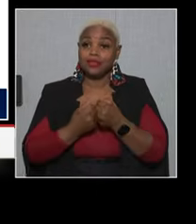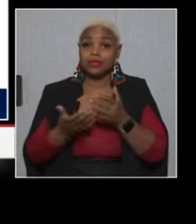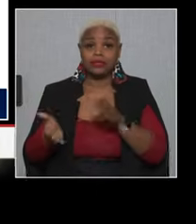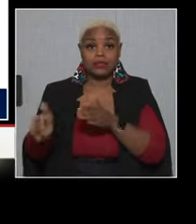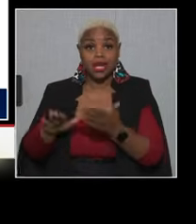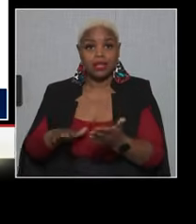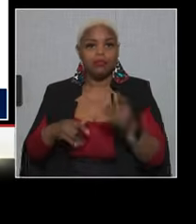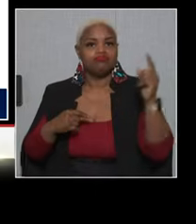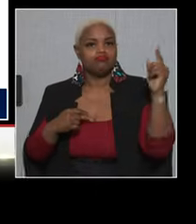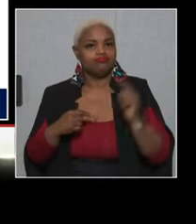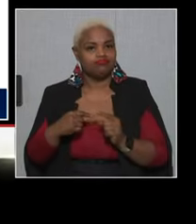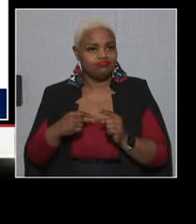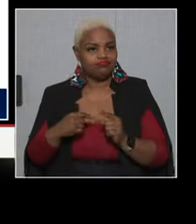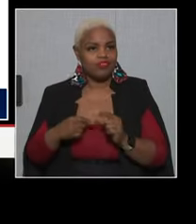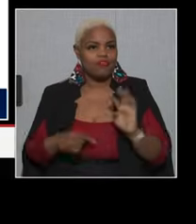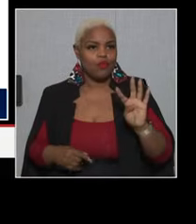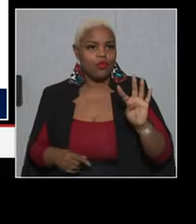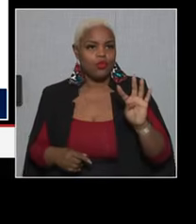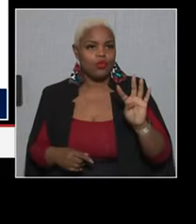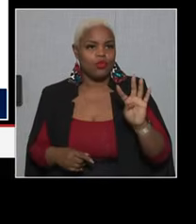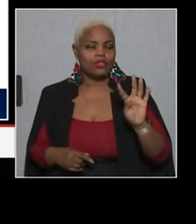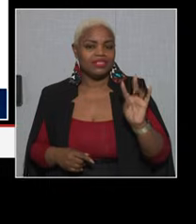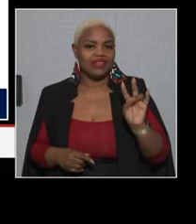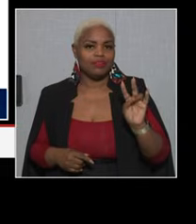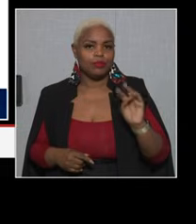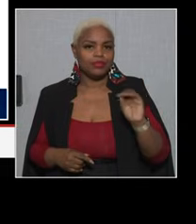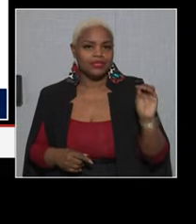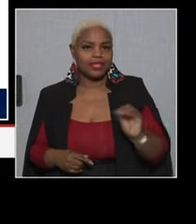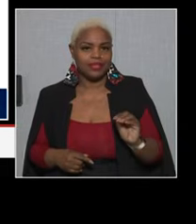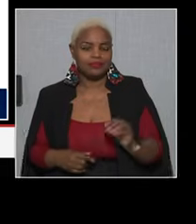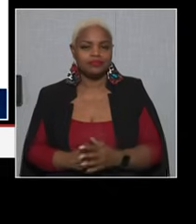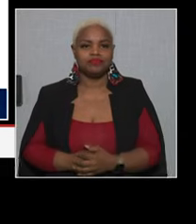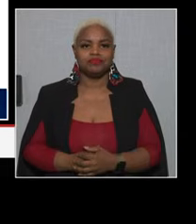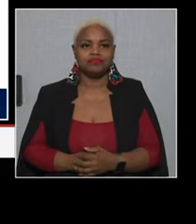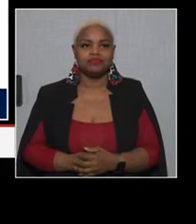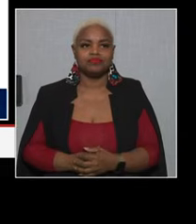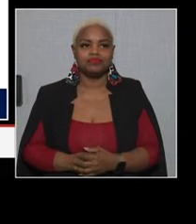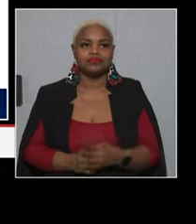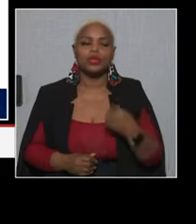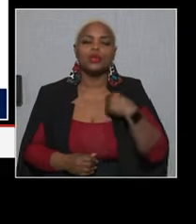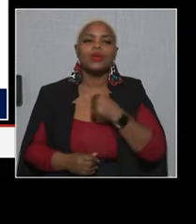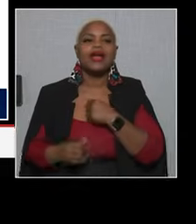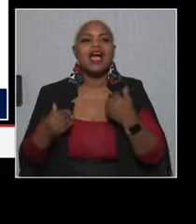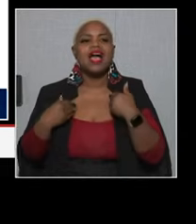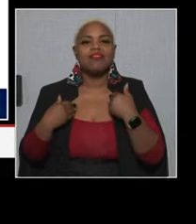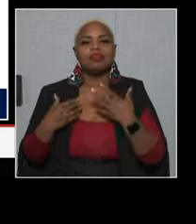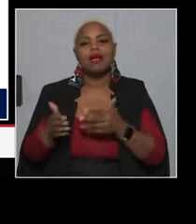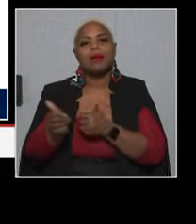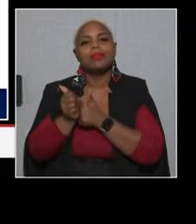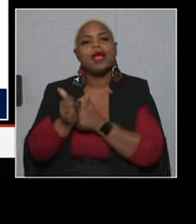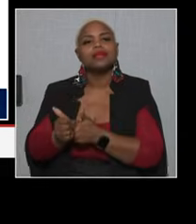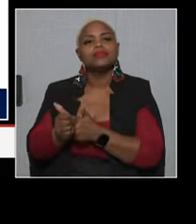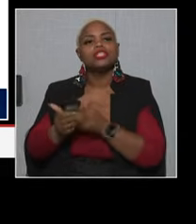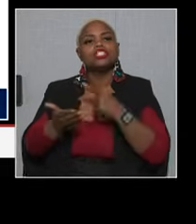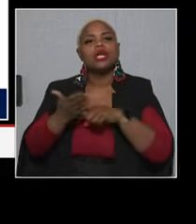time last year. We also established the traffic safety compliance checkpoint in 2023